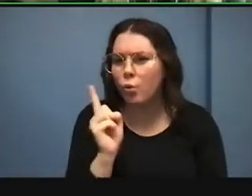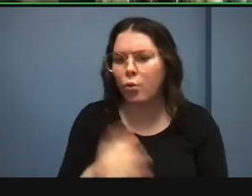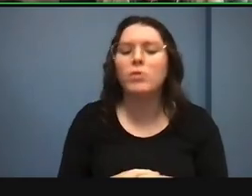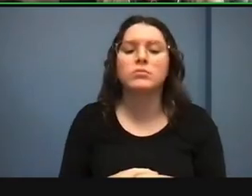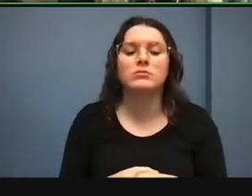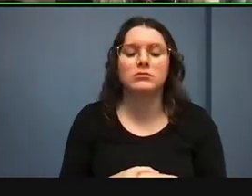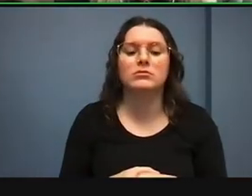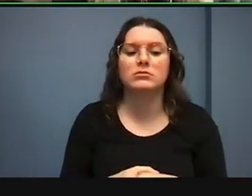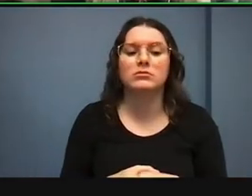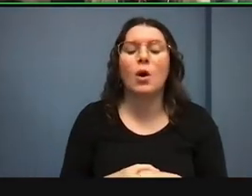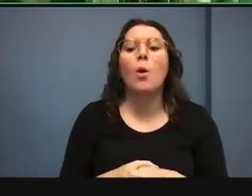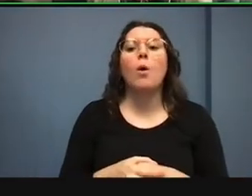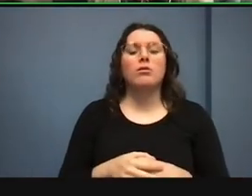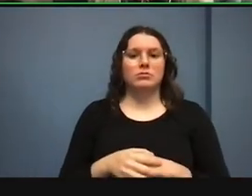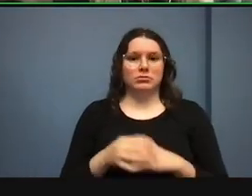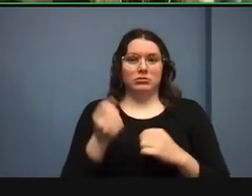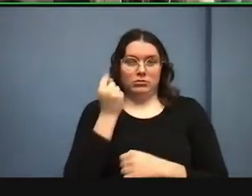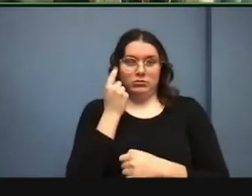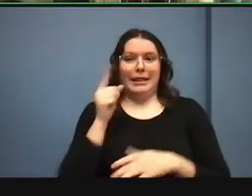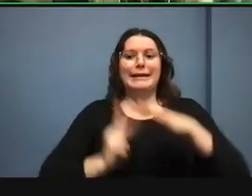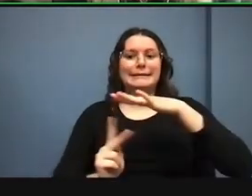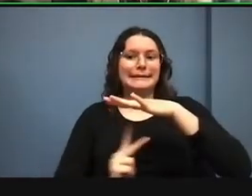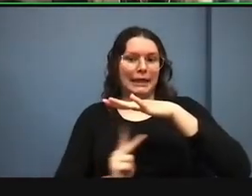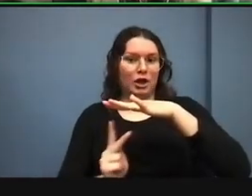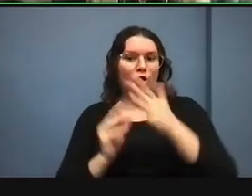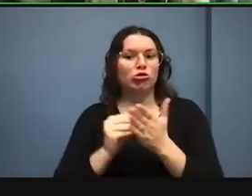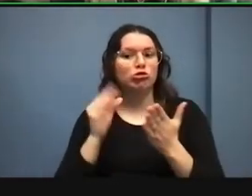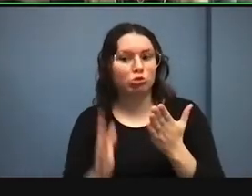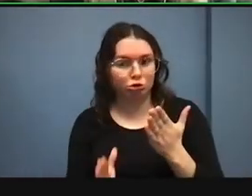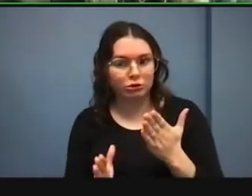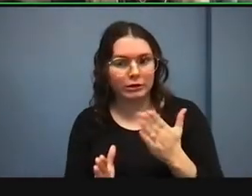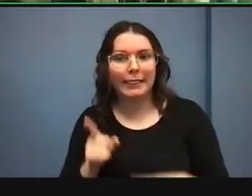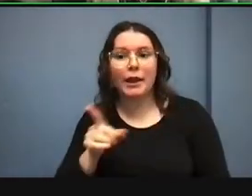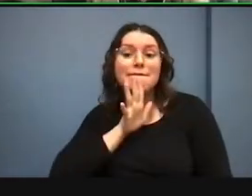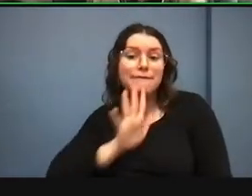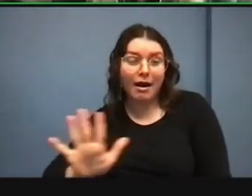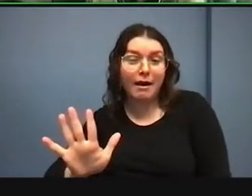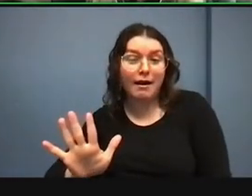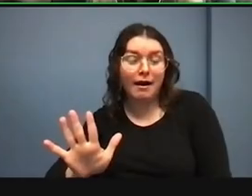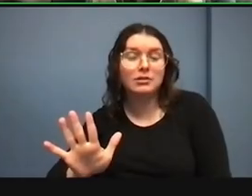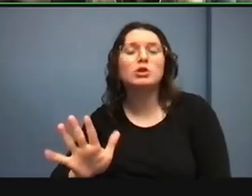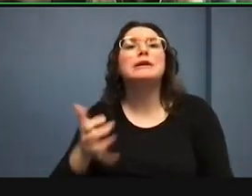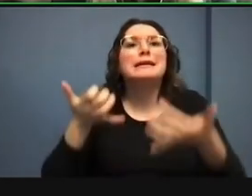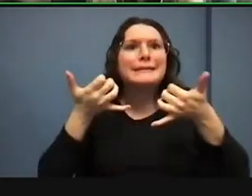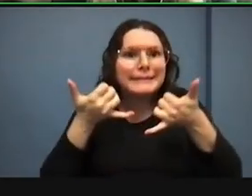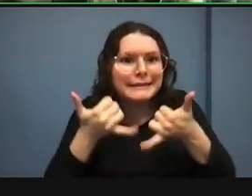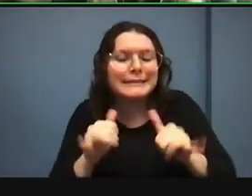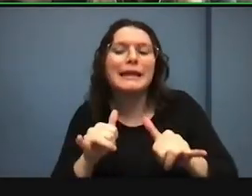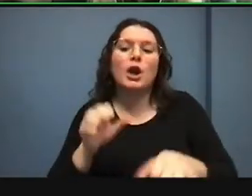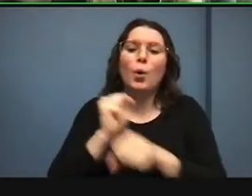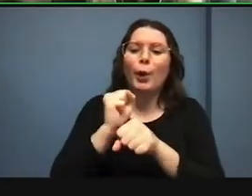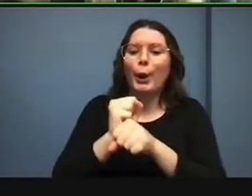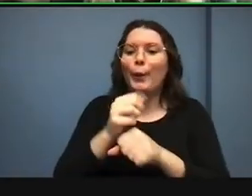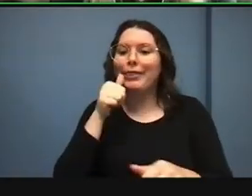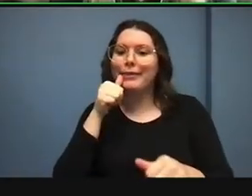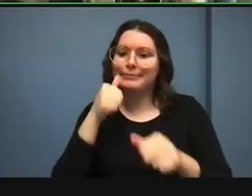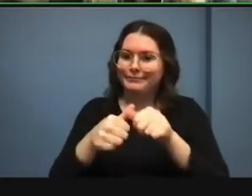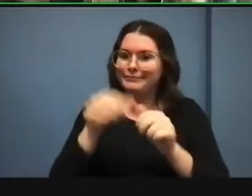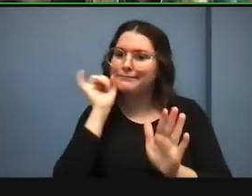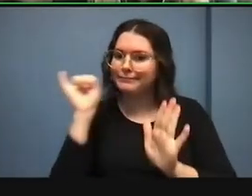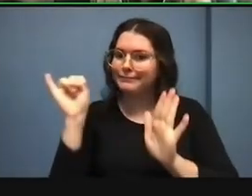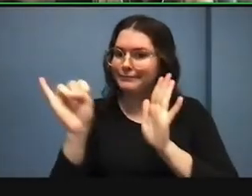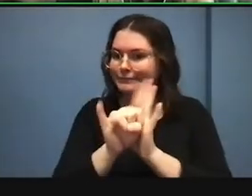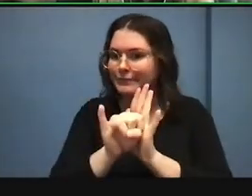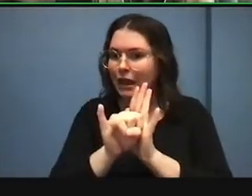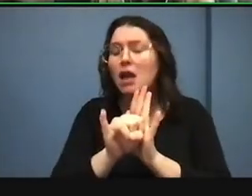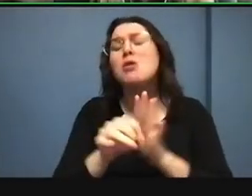a kindergarten student and they're 5 years old and we're still working on letter identification, it's